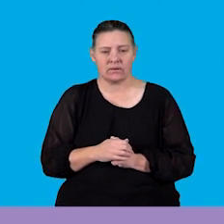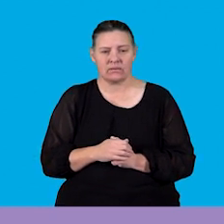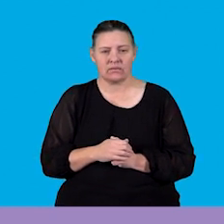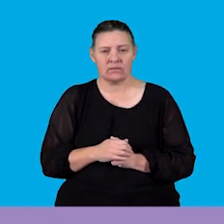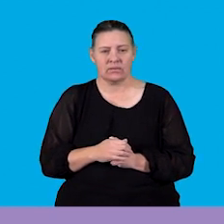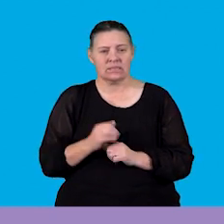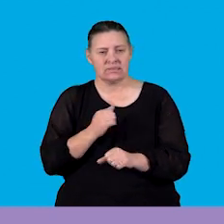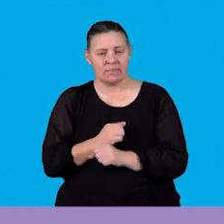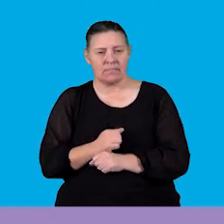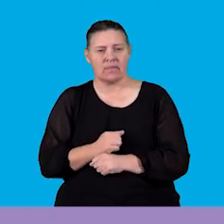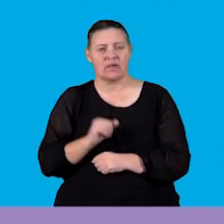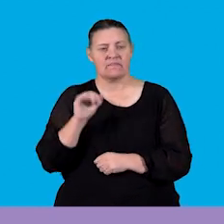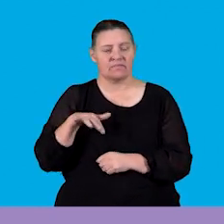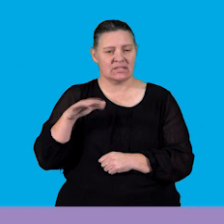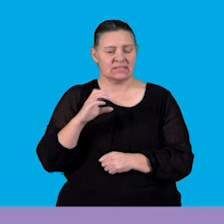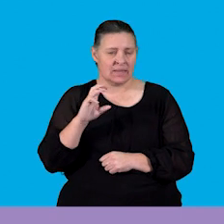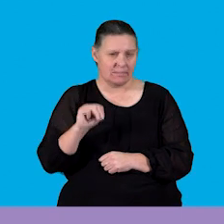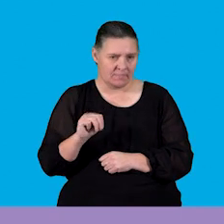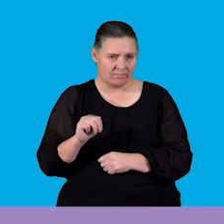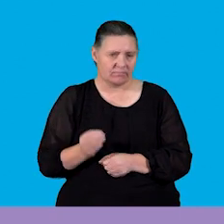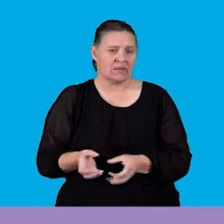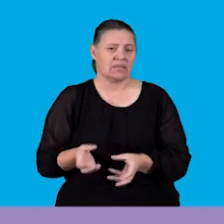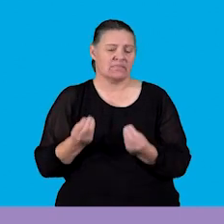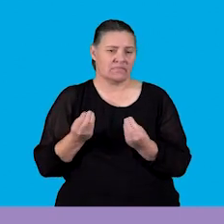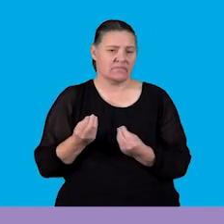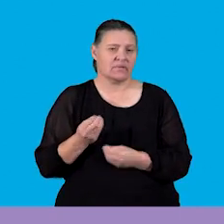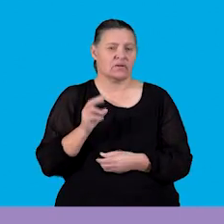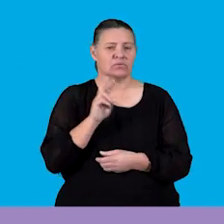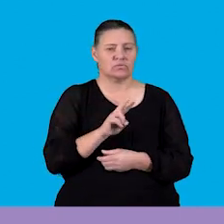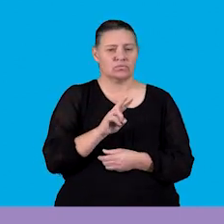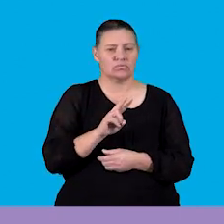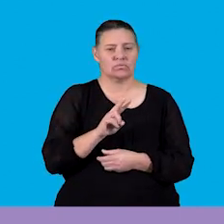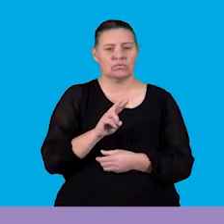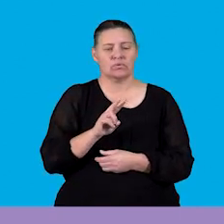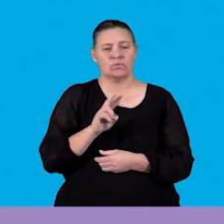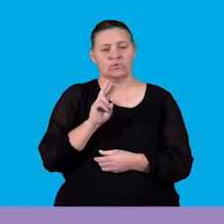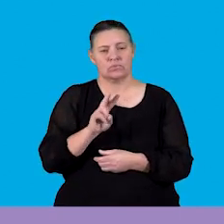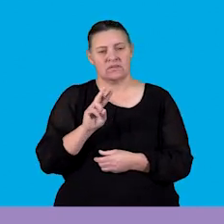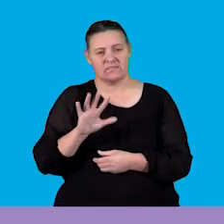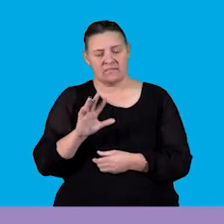15 centimeters multiplied by 15 centimeters will give us